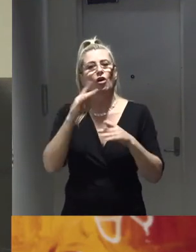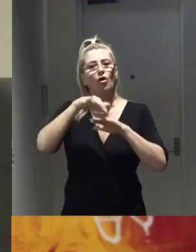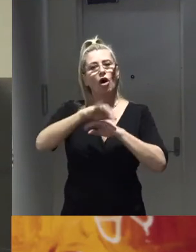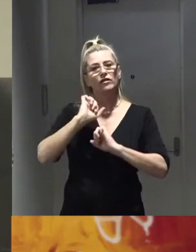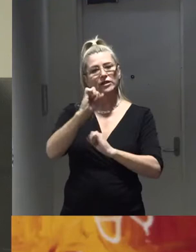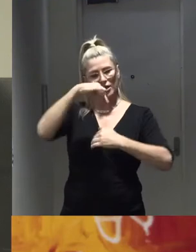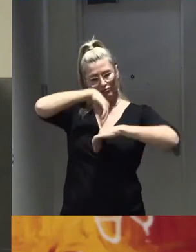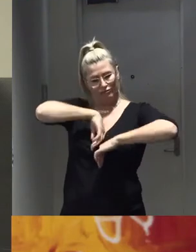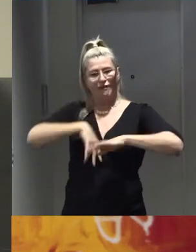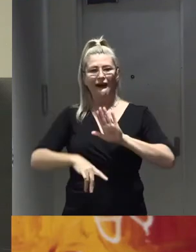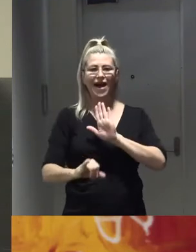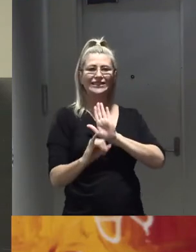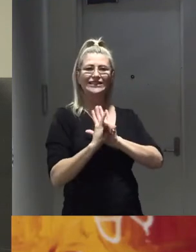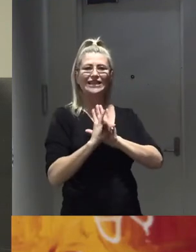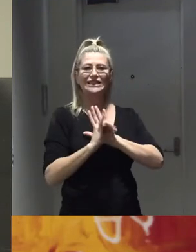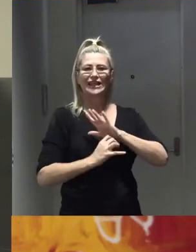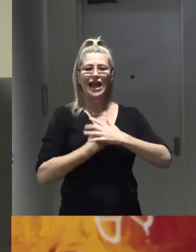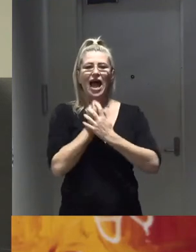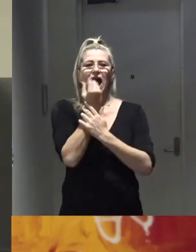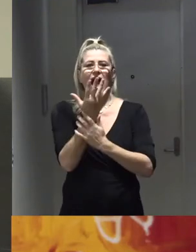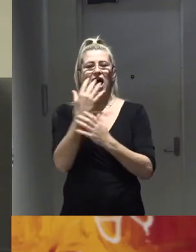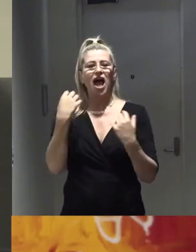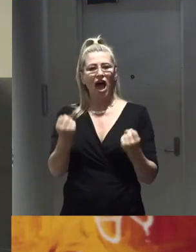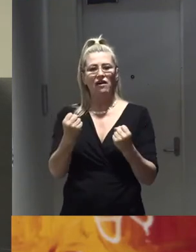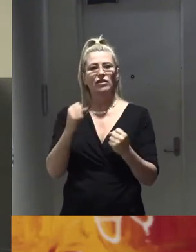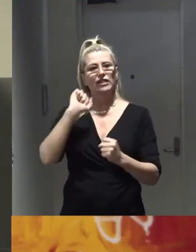and inner calling as an artist.